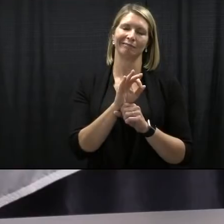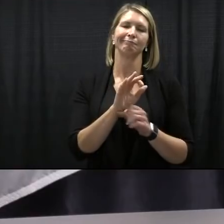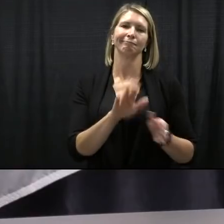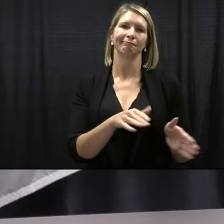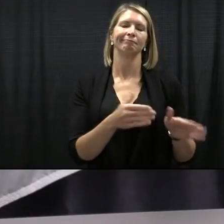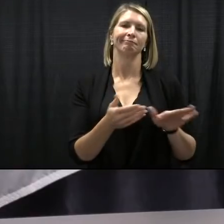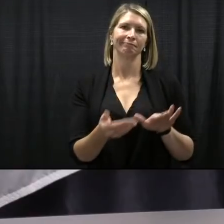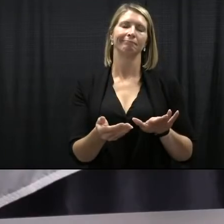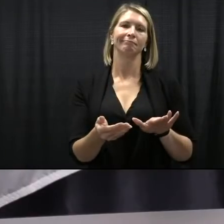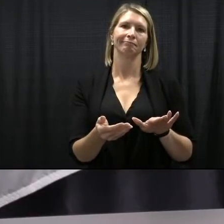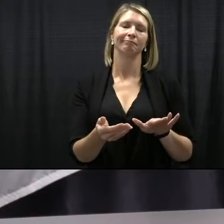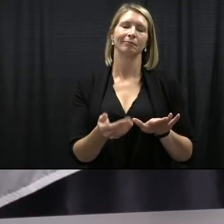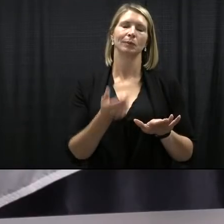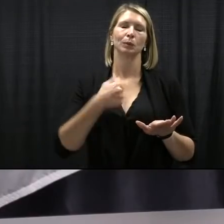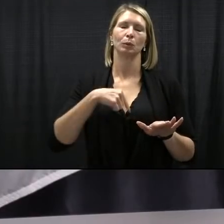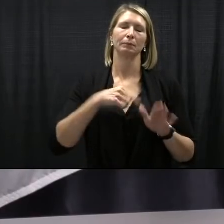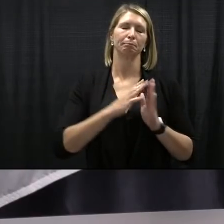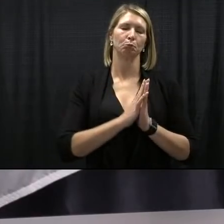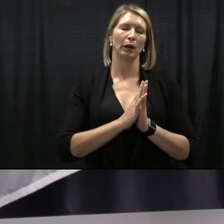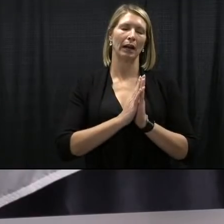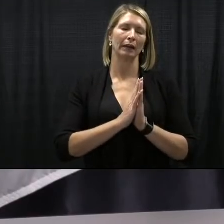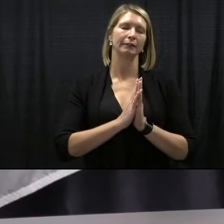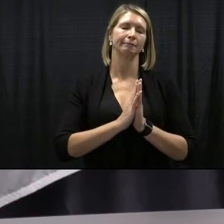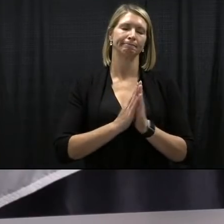The family during this terrible time.